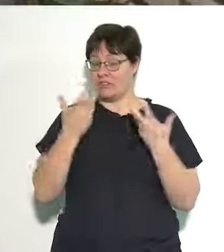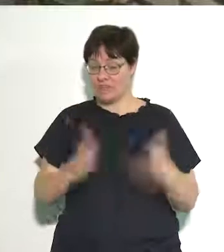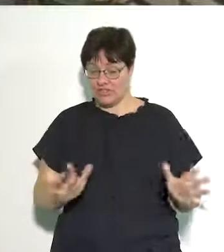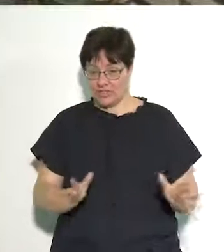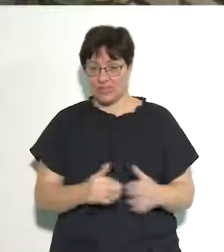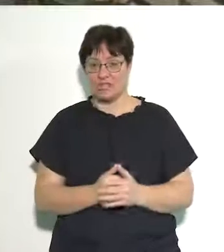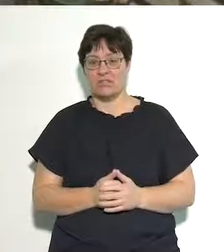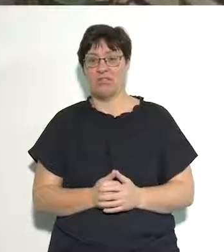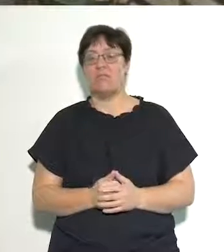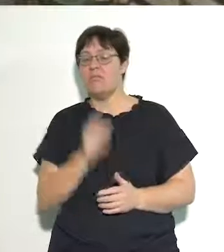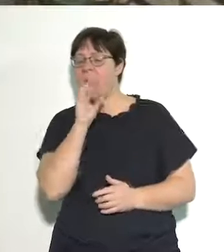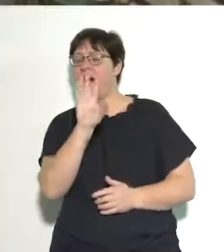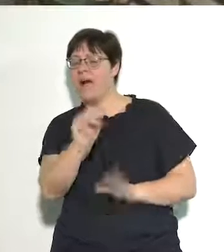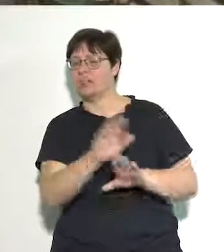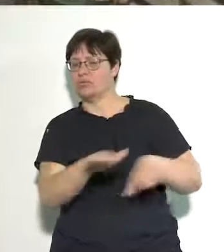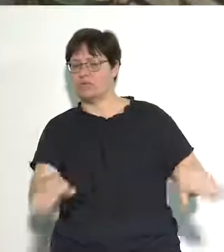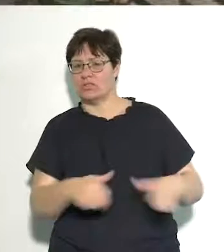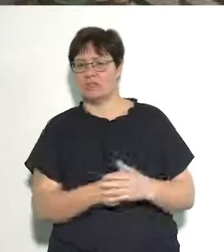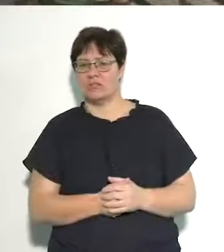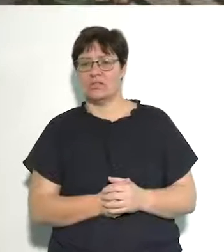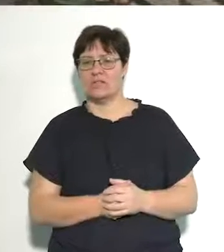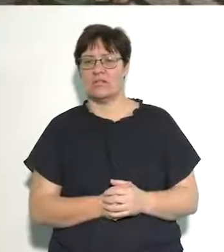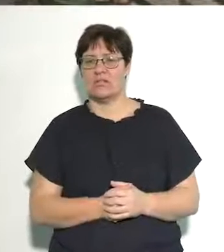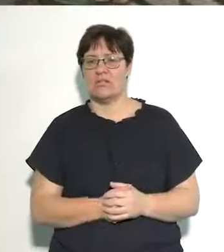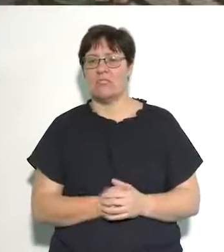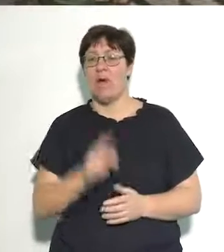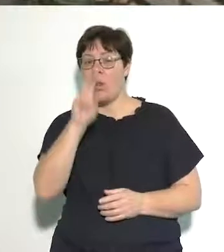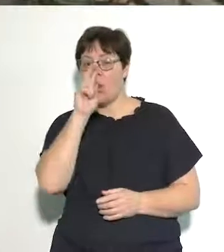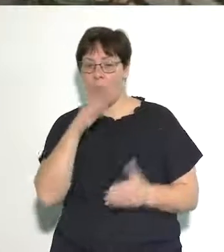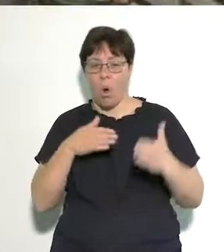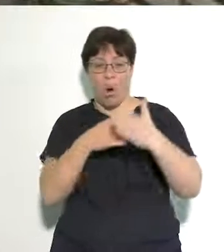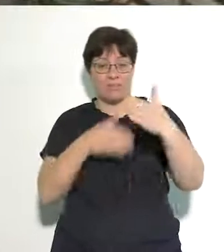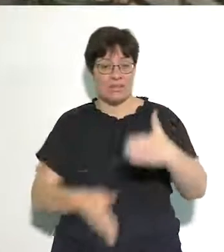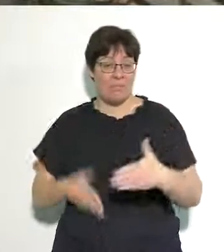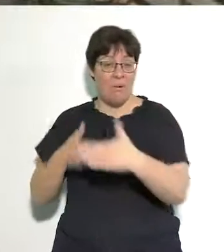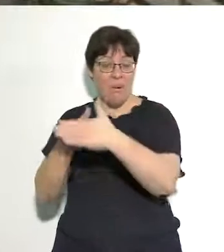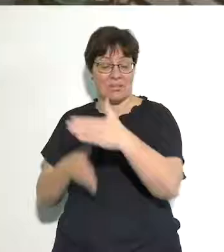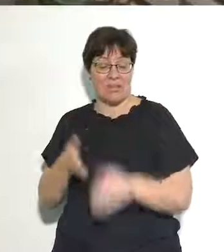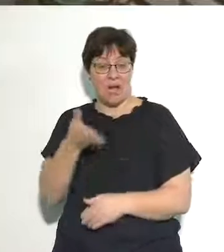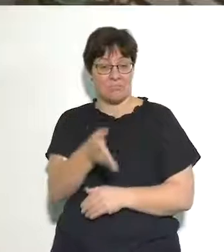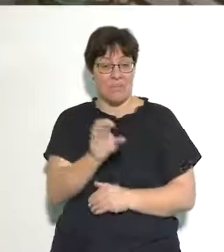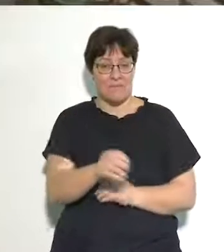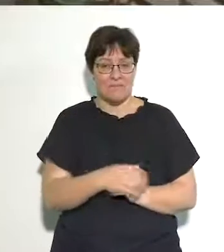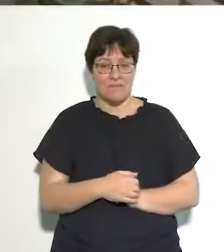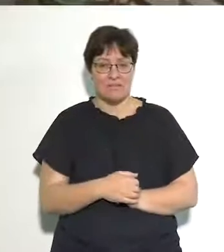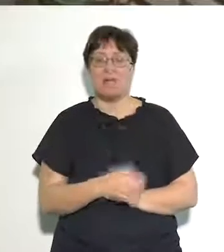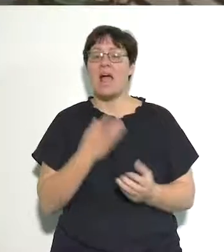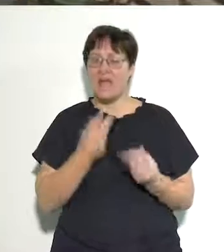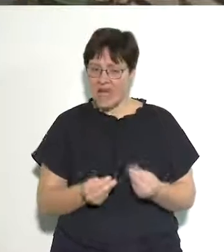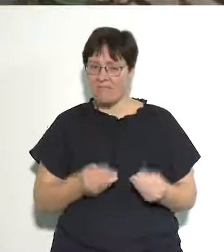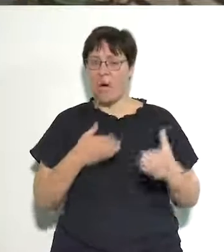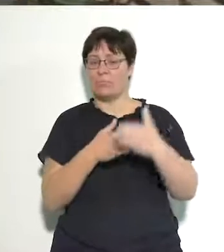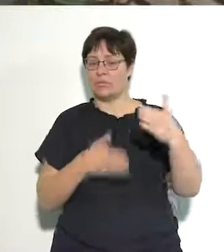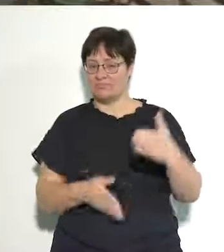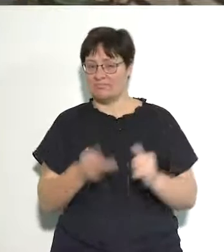doing that, you can ask them to have a look at some obstacles on the grid. So you can place